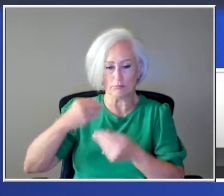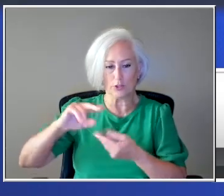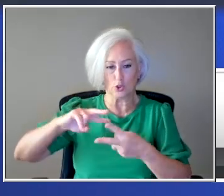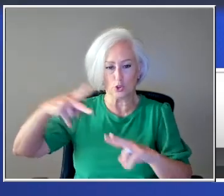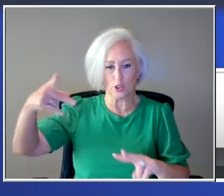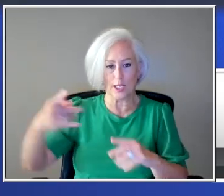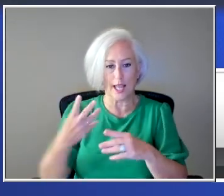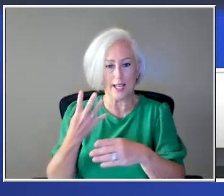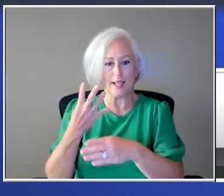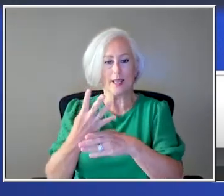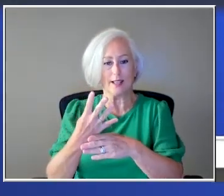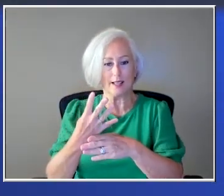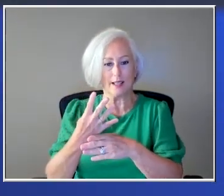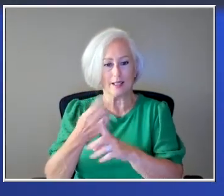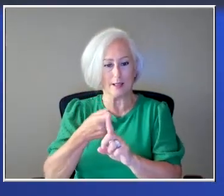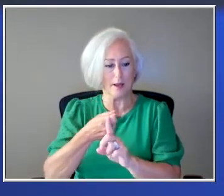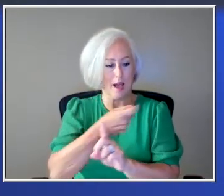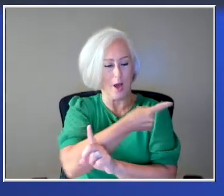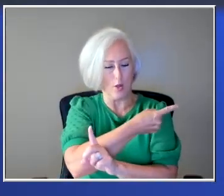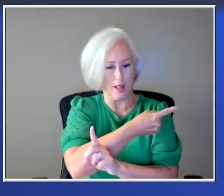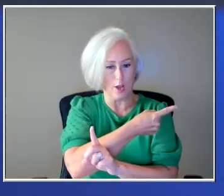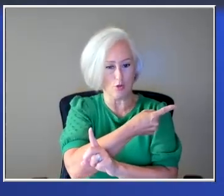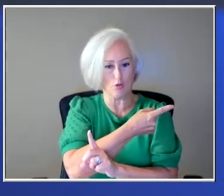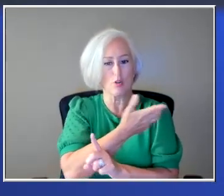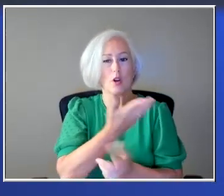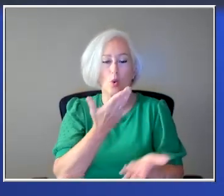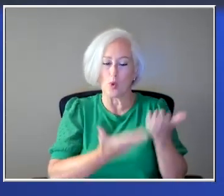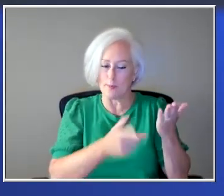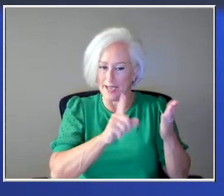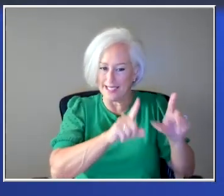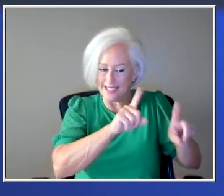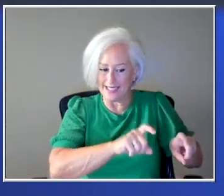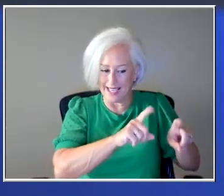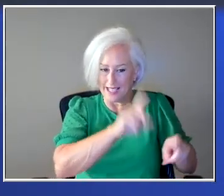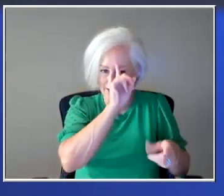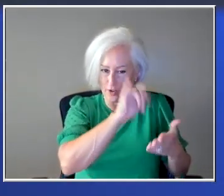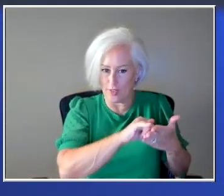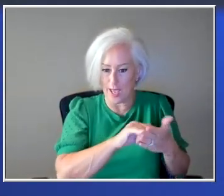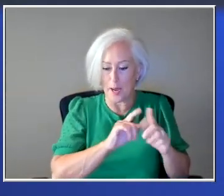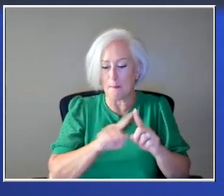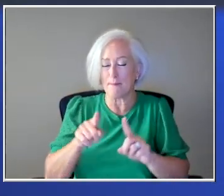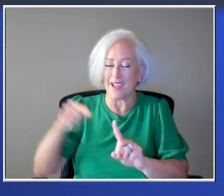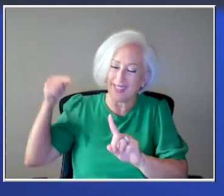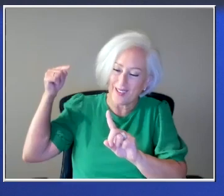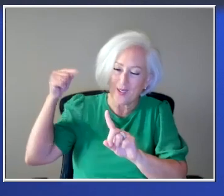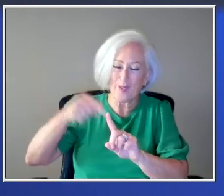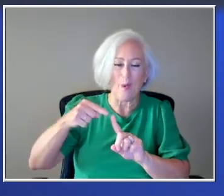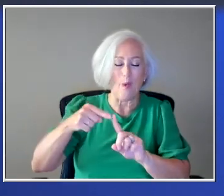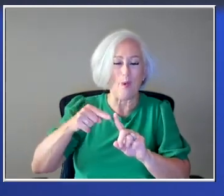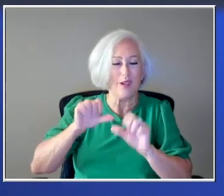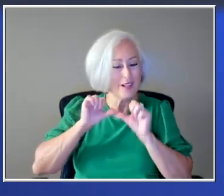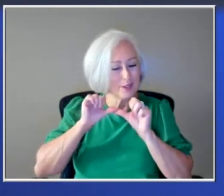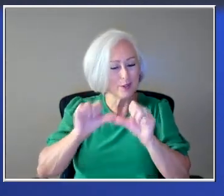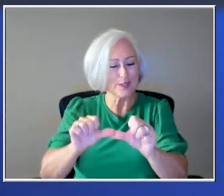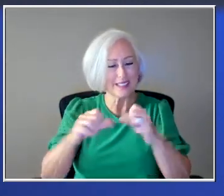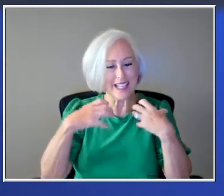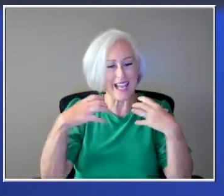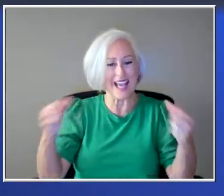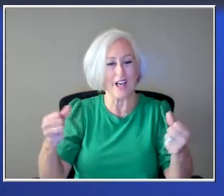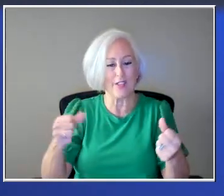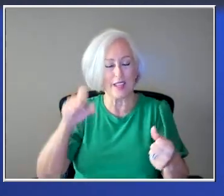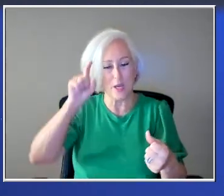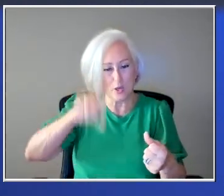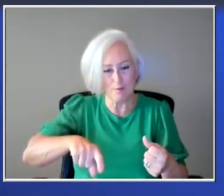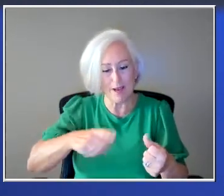may need to do testing on, the bottom line of staying healthy stays the same. Good exercise, a